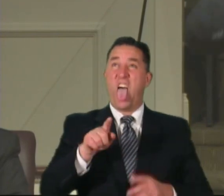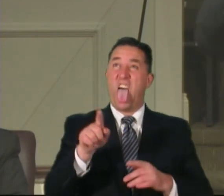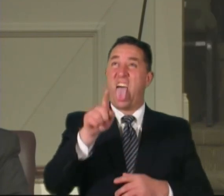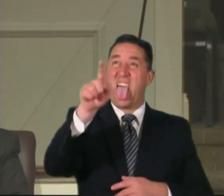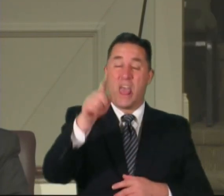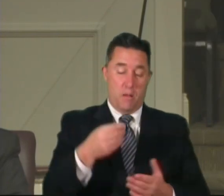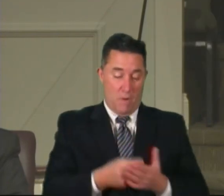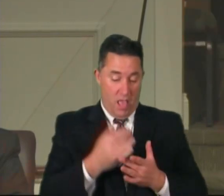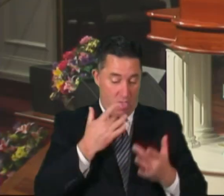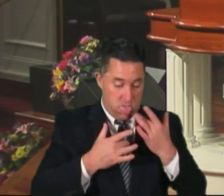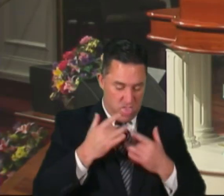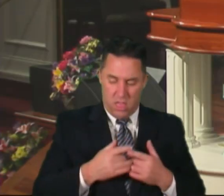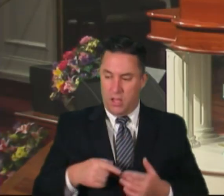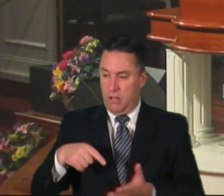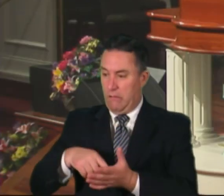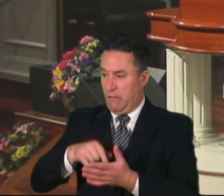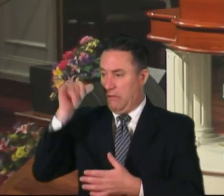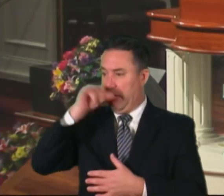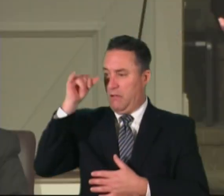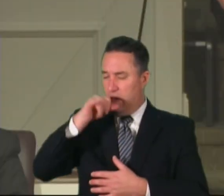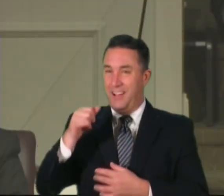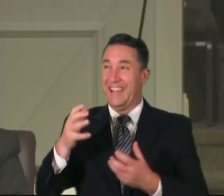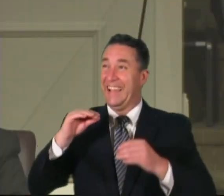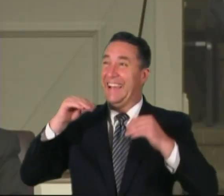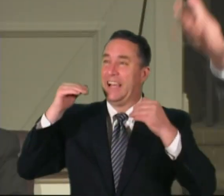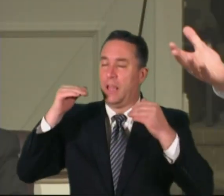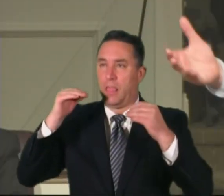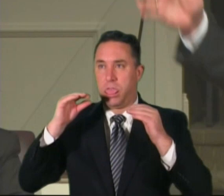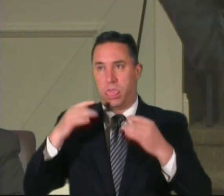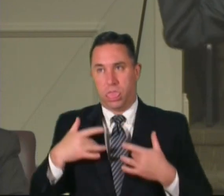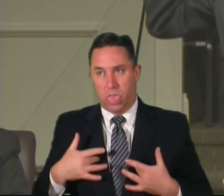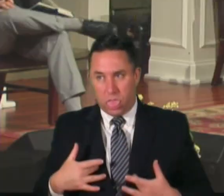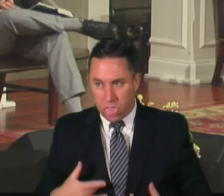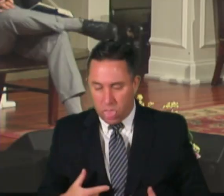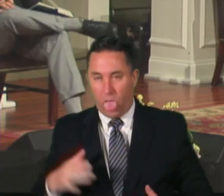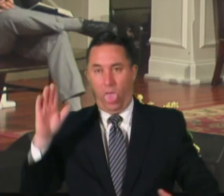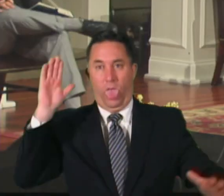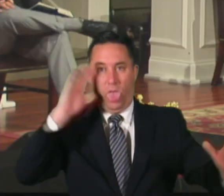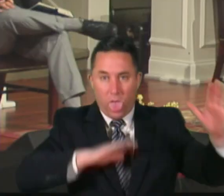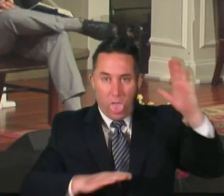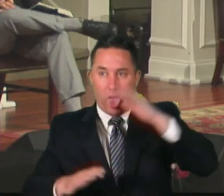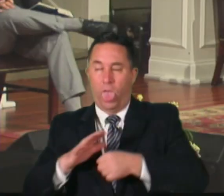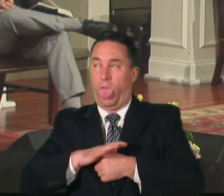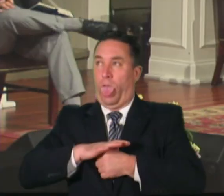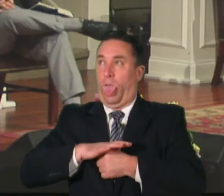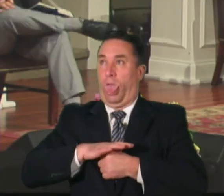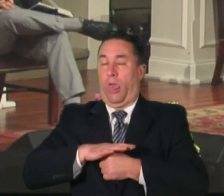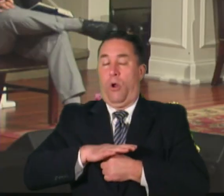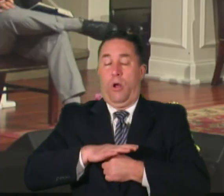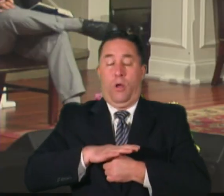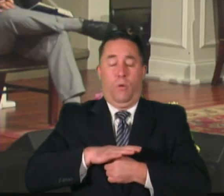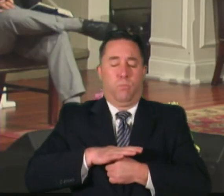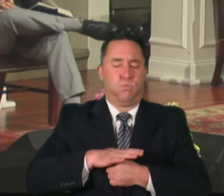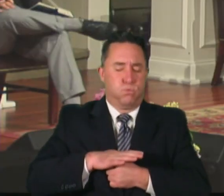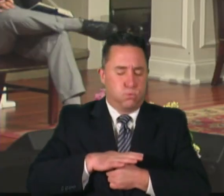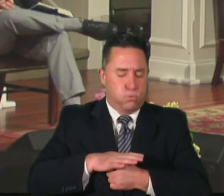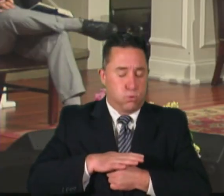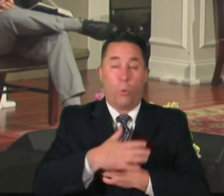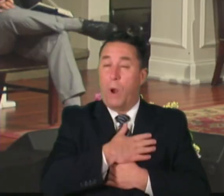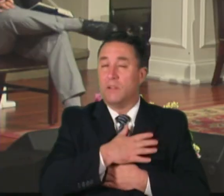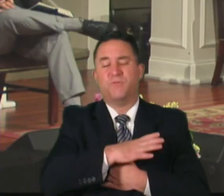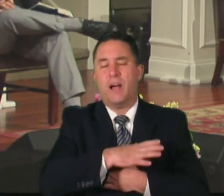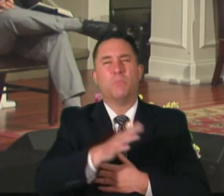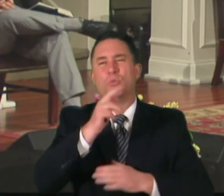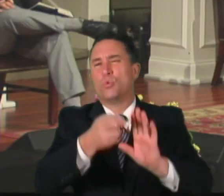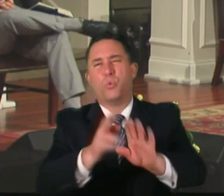low and the debts are high, and you want to smile, but you have to sigh when care presses you down a bit. Rest if you must, but don't